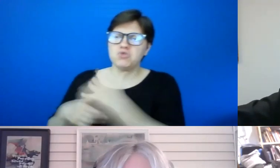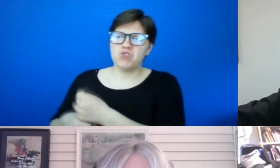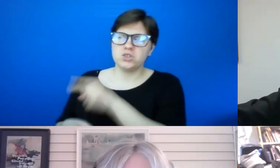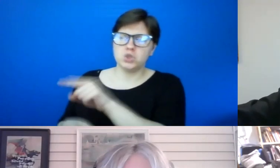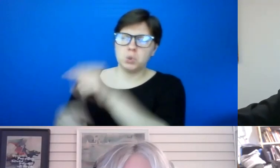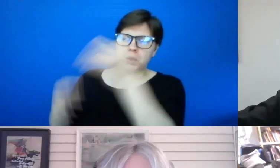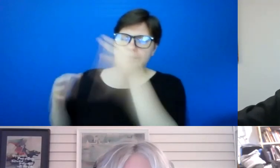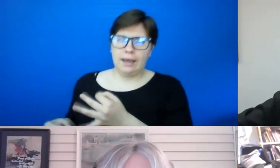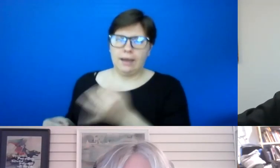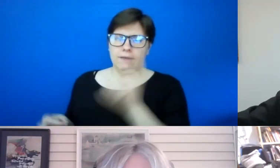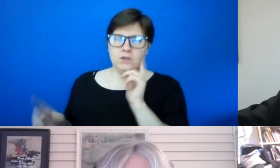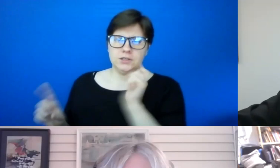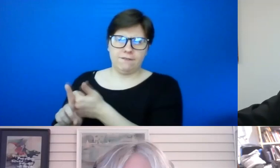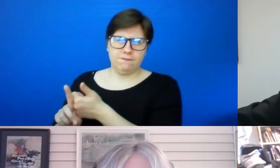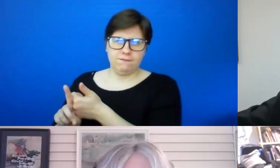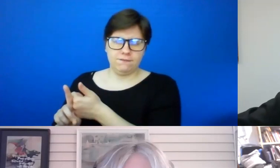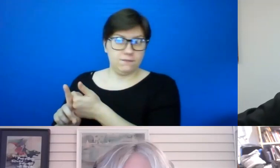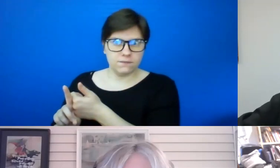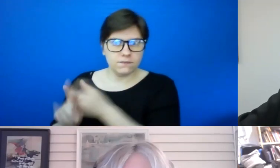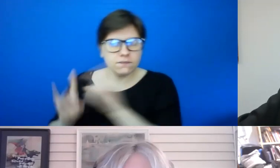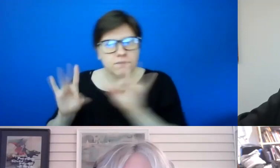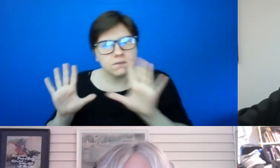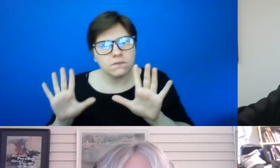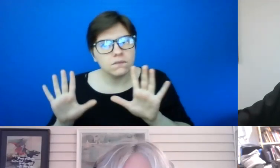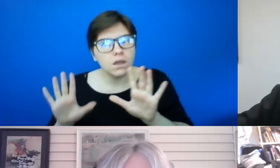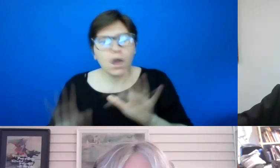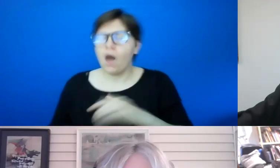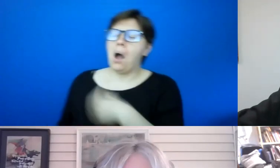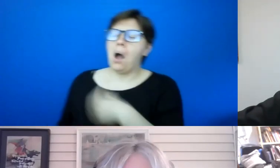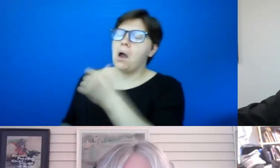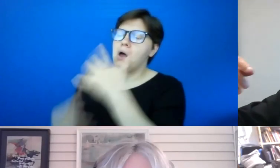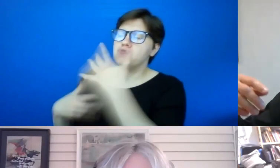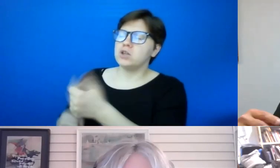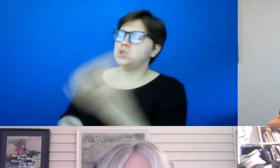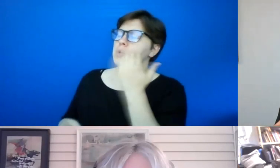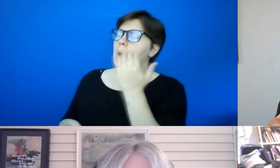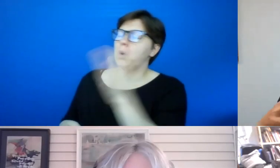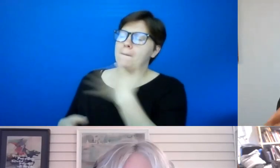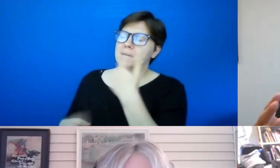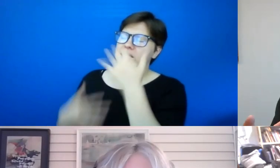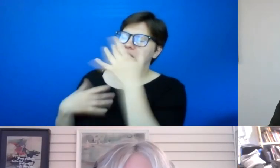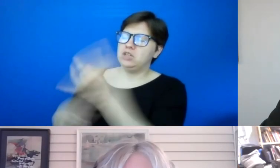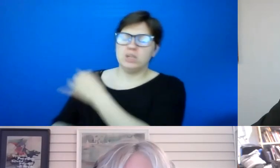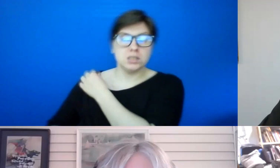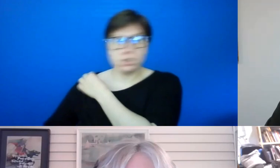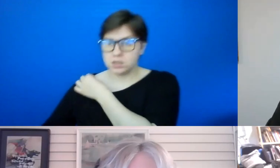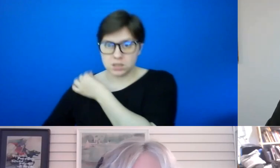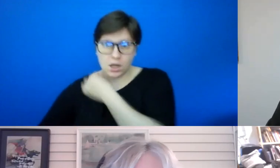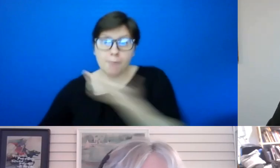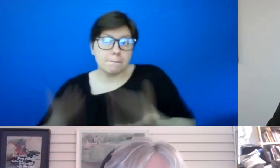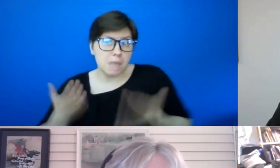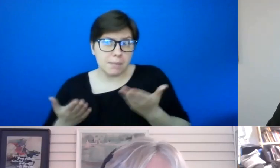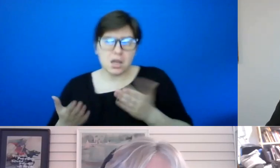decisions for yourself. We don't trust that you know what's in your own best interest. You might make a bad decision